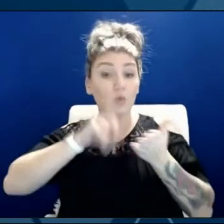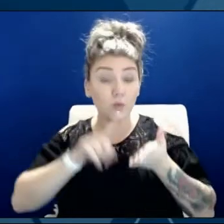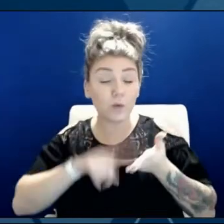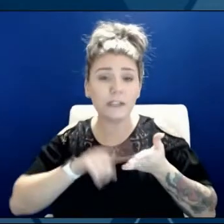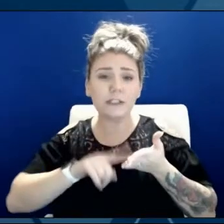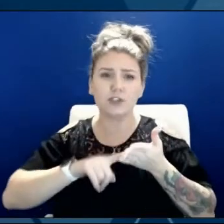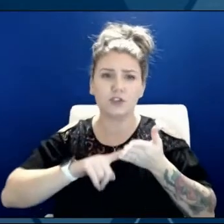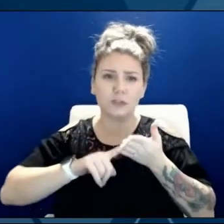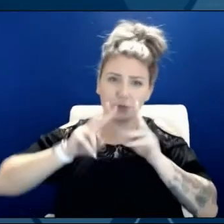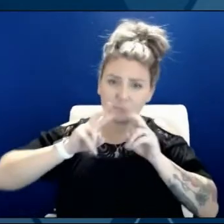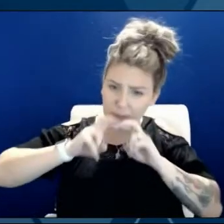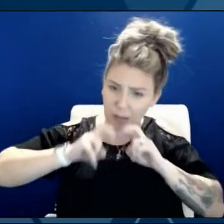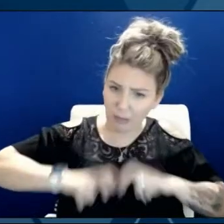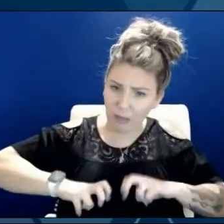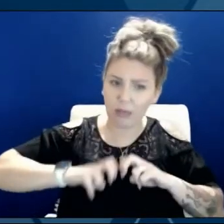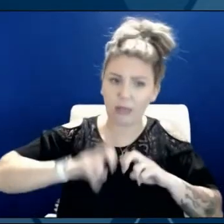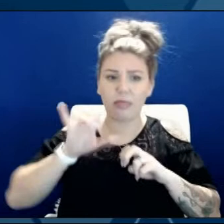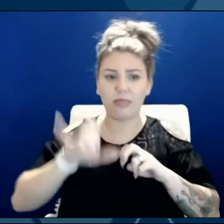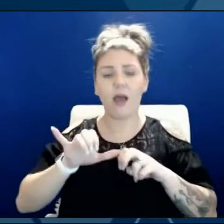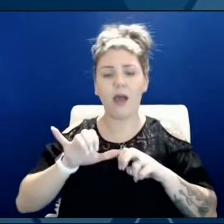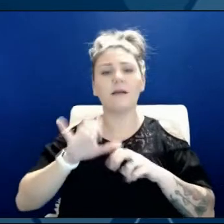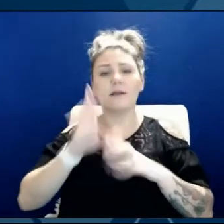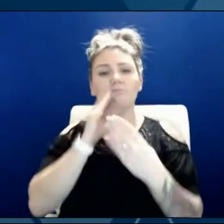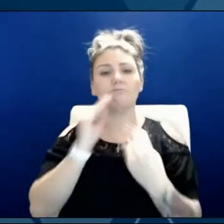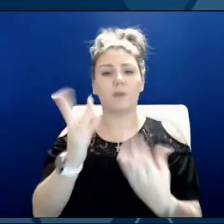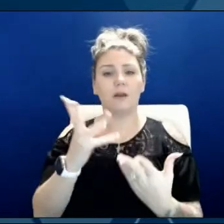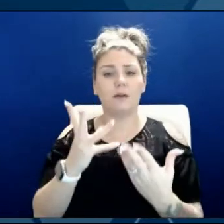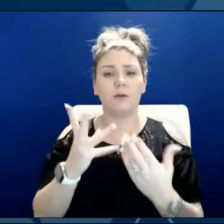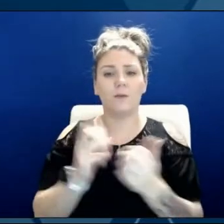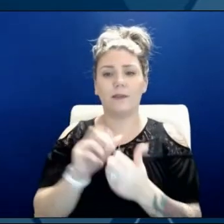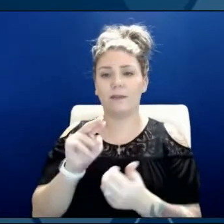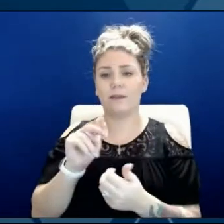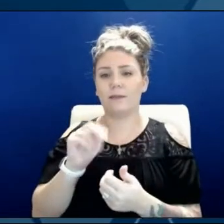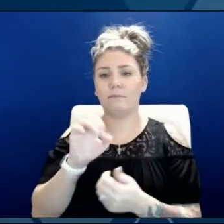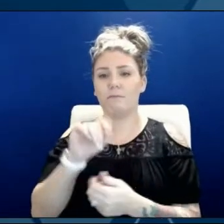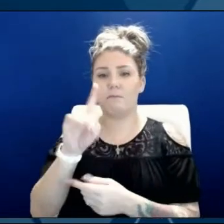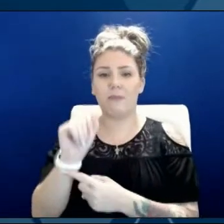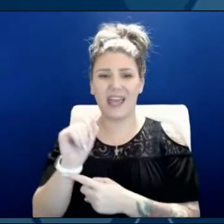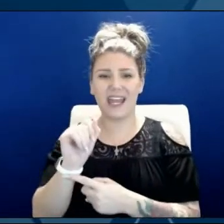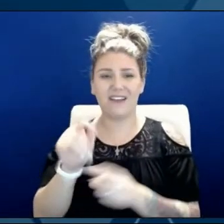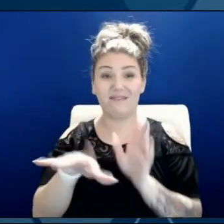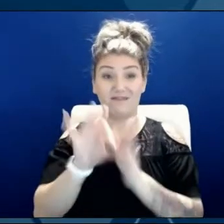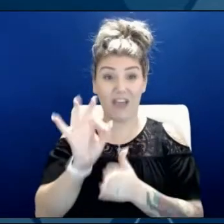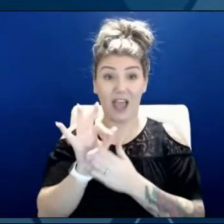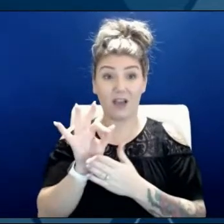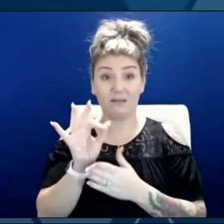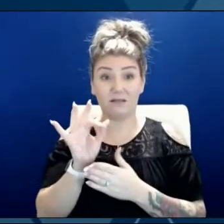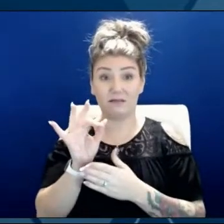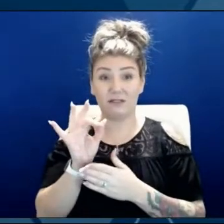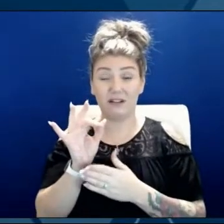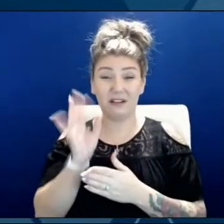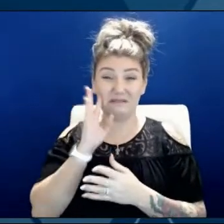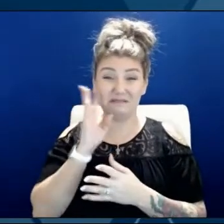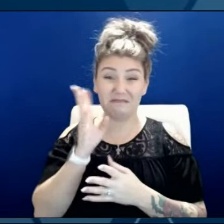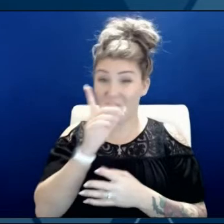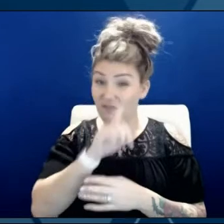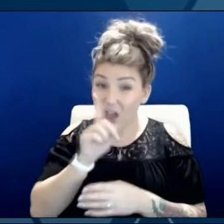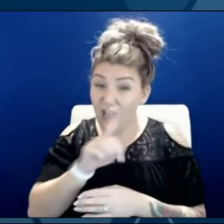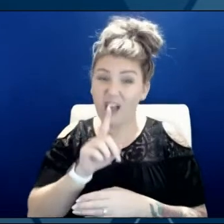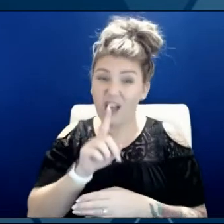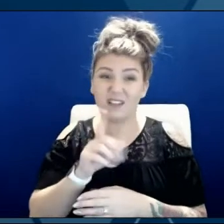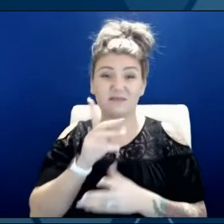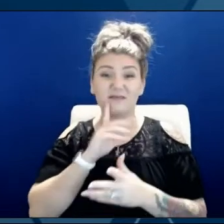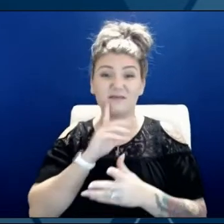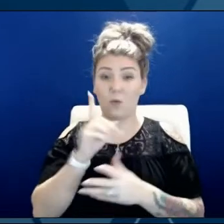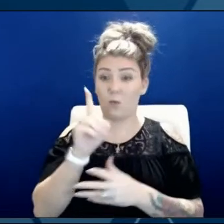into that raw data of the meta-analysis discovered flaws, including that 1/3 of the people in the largest trial were